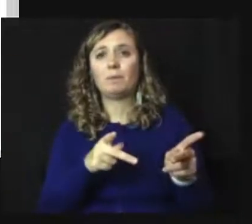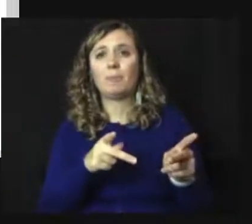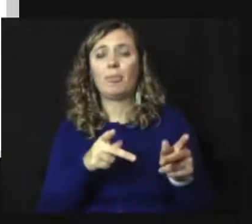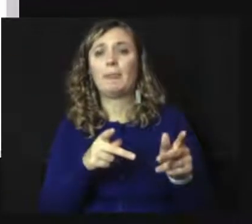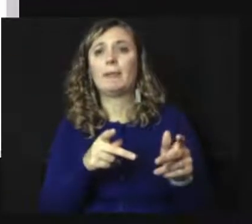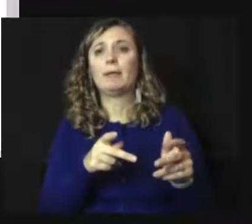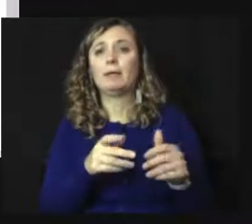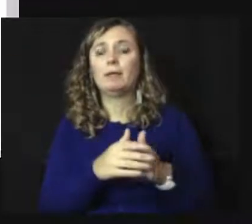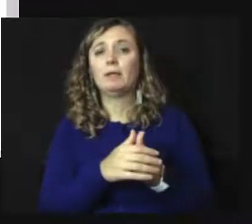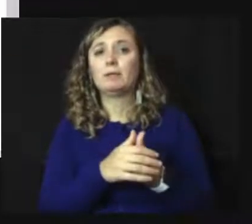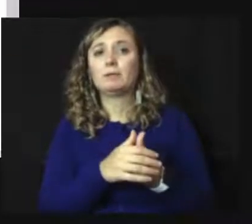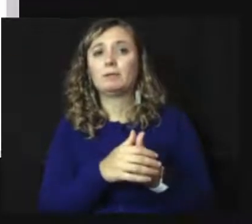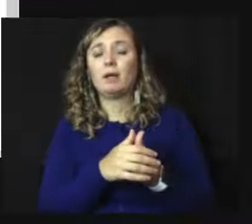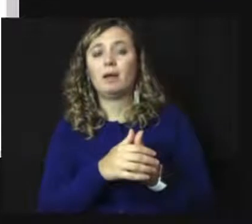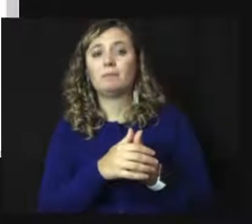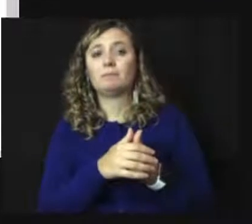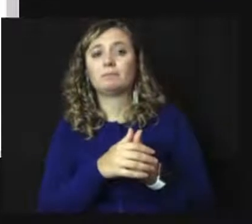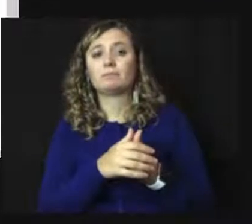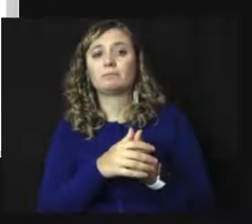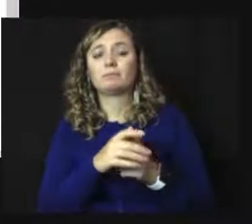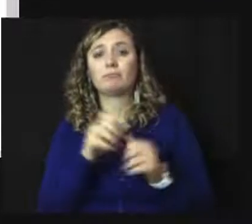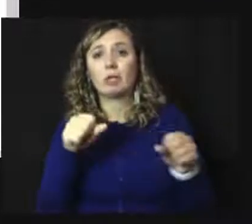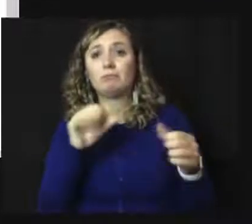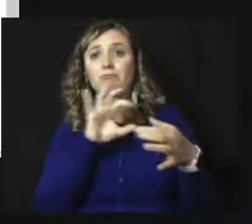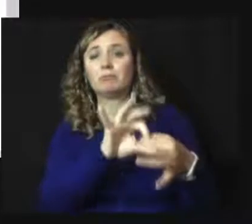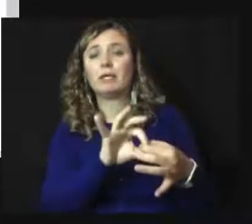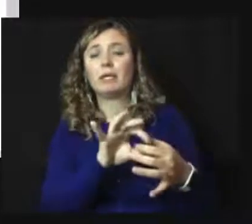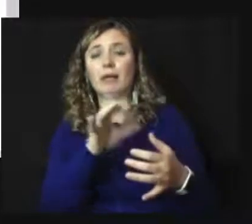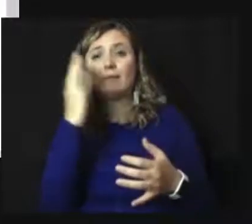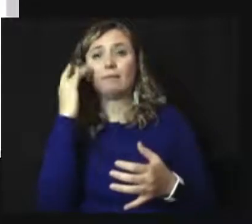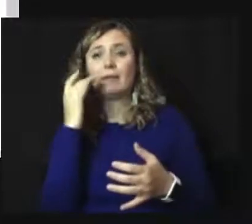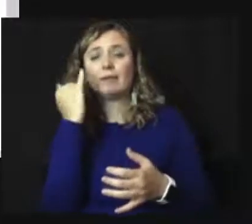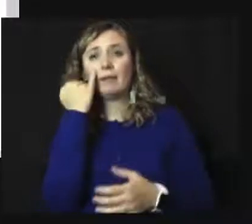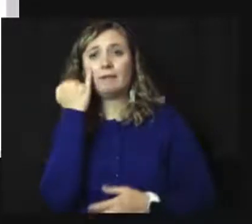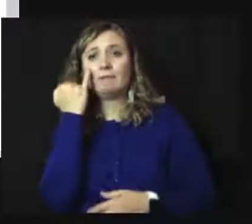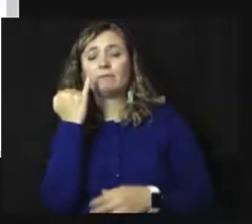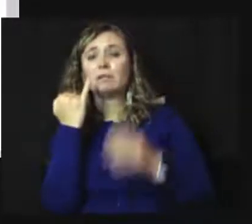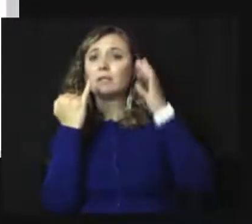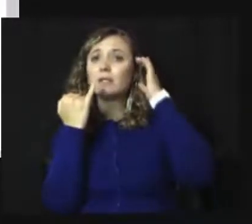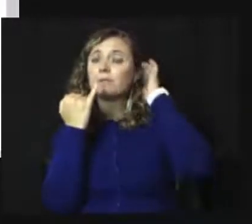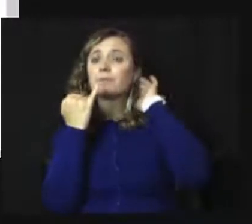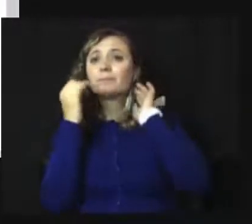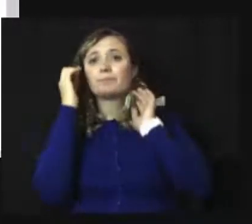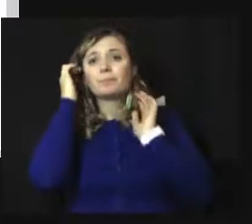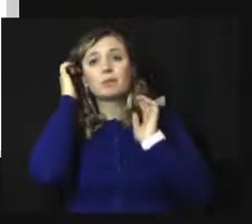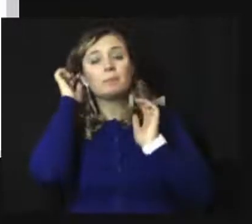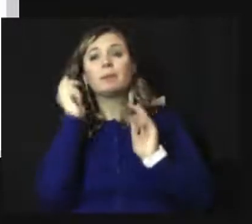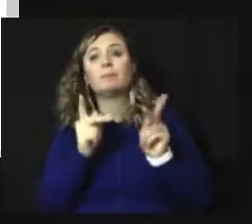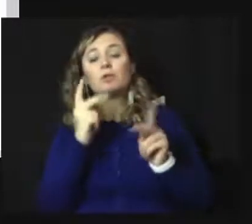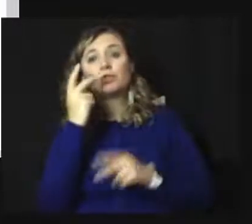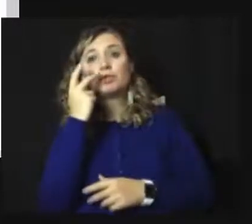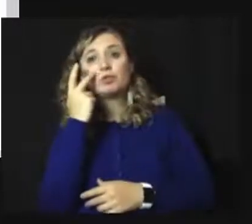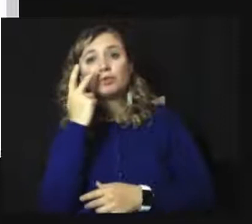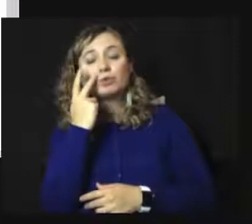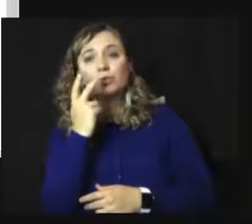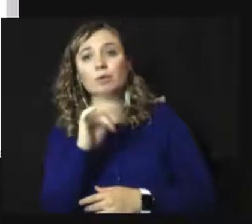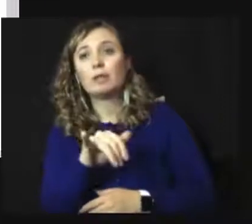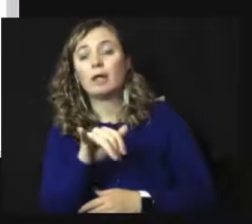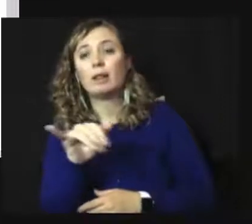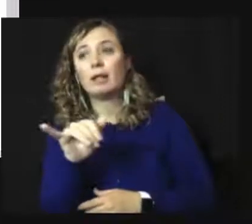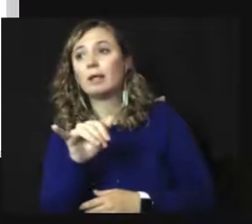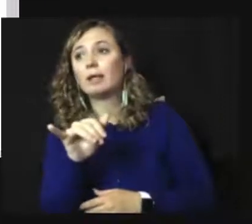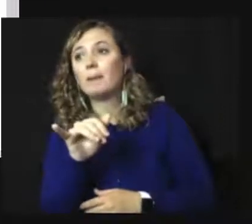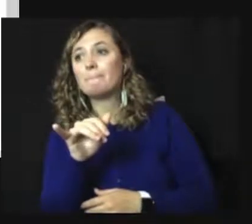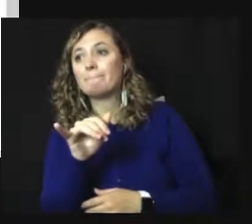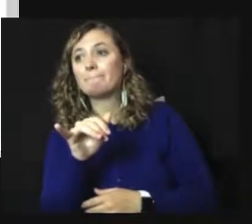should do and should take into those kind of mindful activities. Think of like monks and nuns and things like that will often take time to just